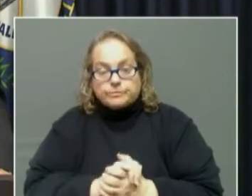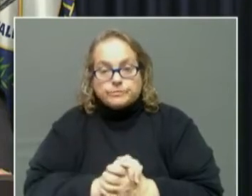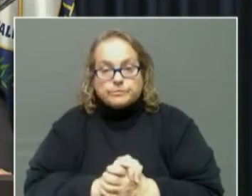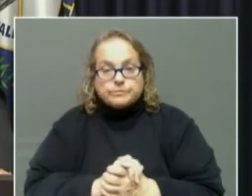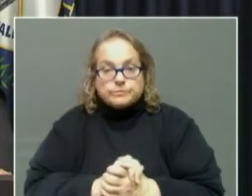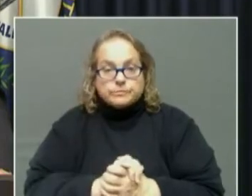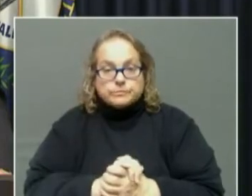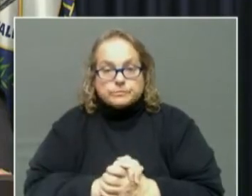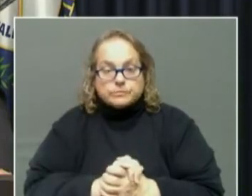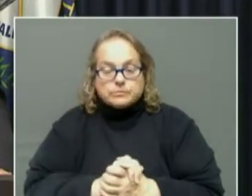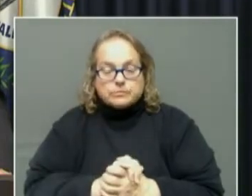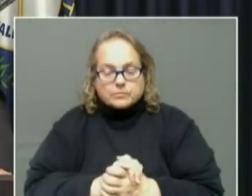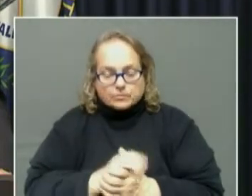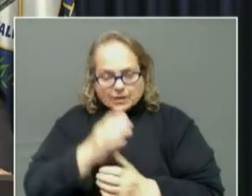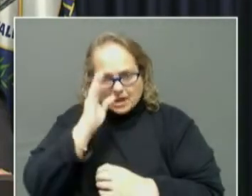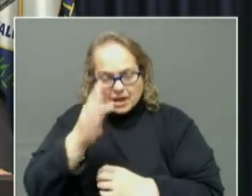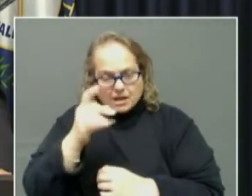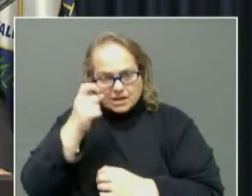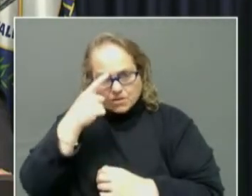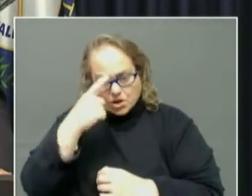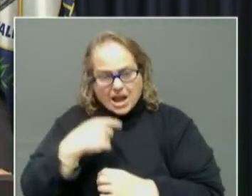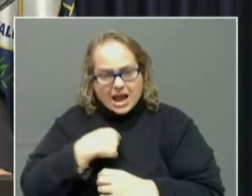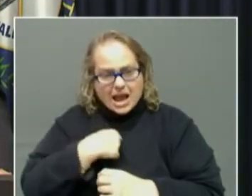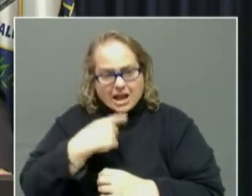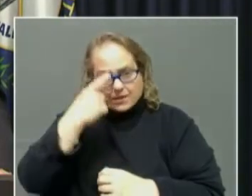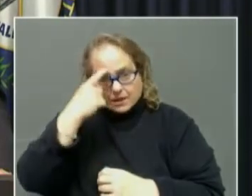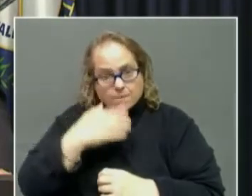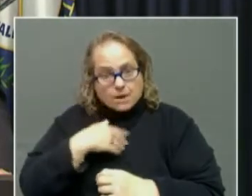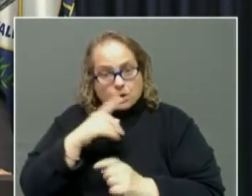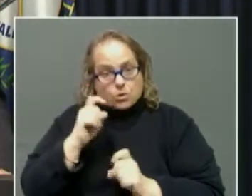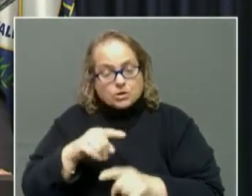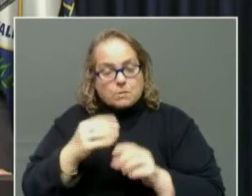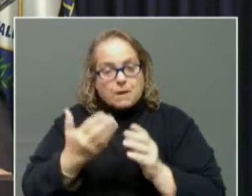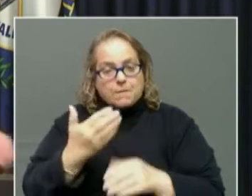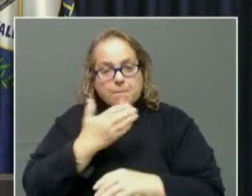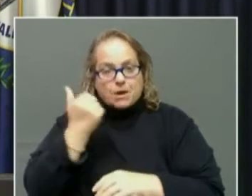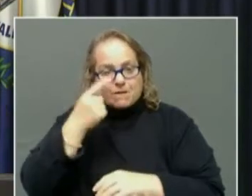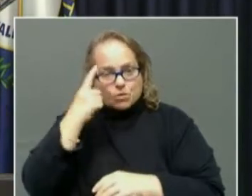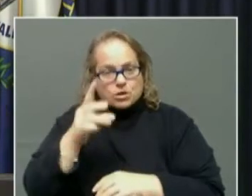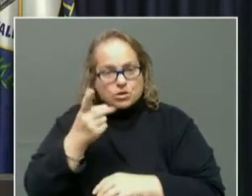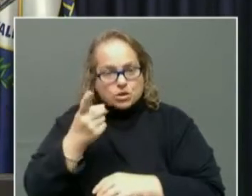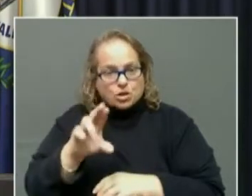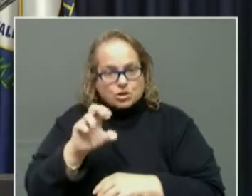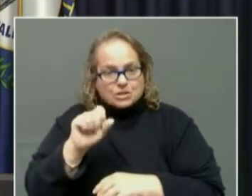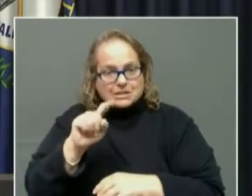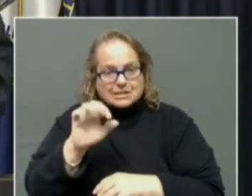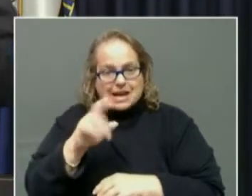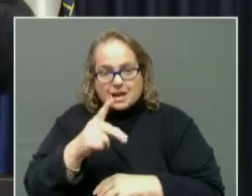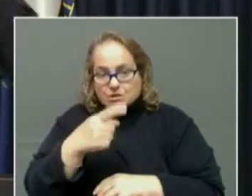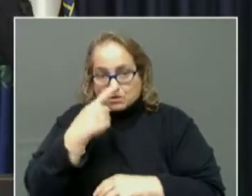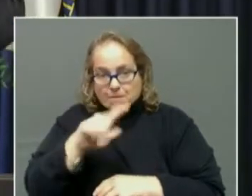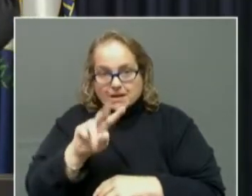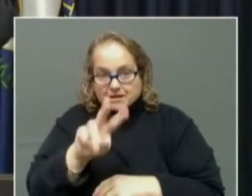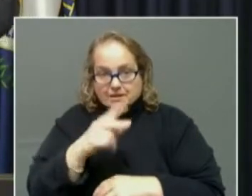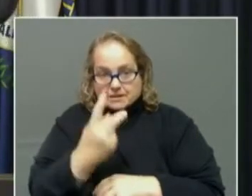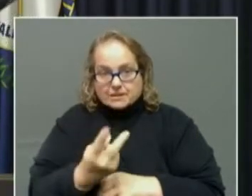Hi, Governor. I believe my question would actually be better for Dr. Stack, if you don't mind swapping out.